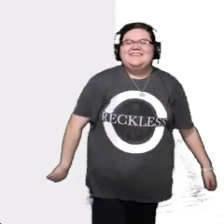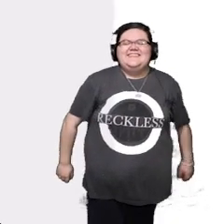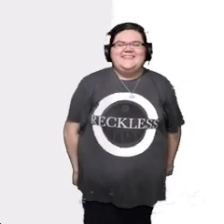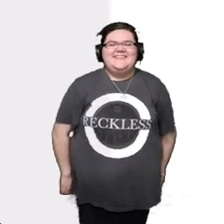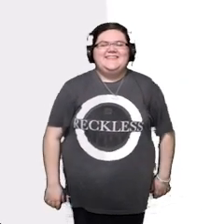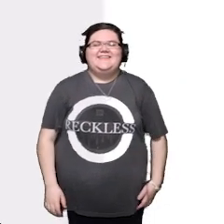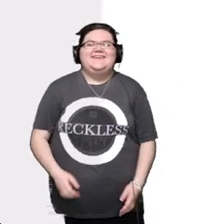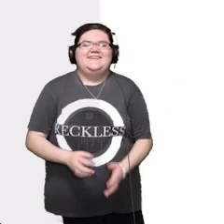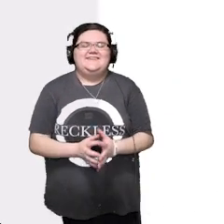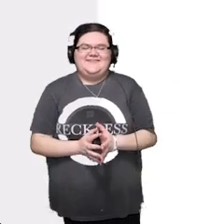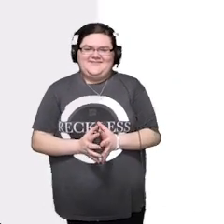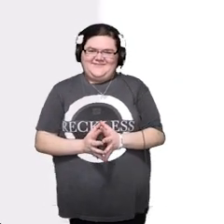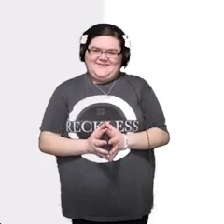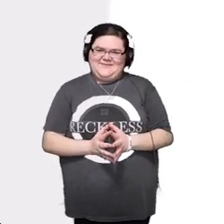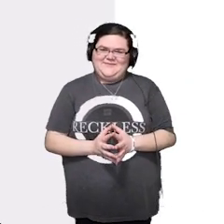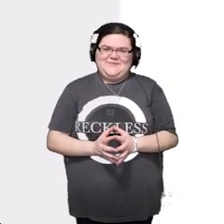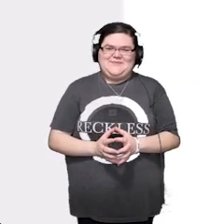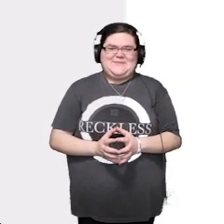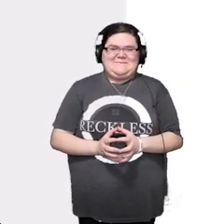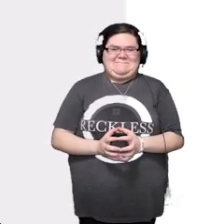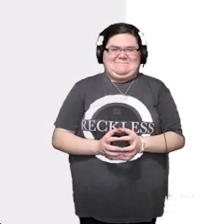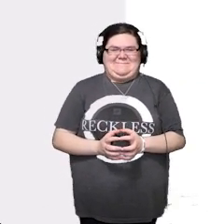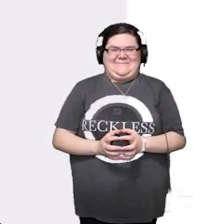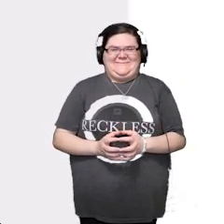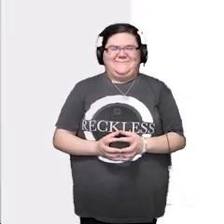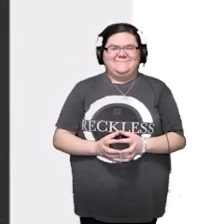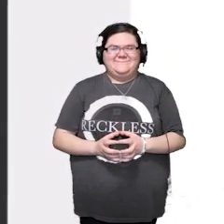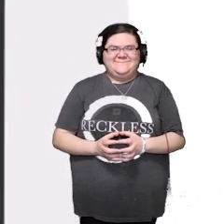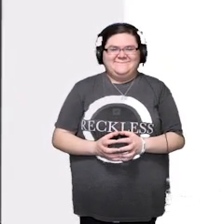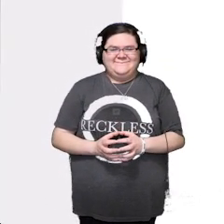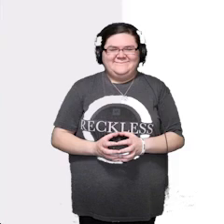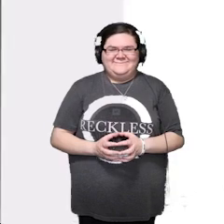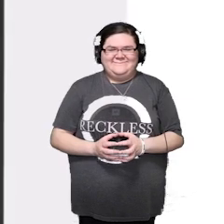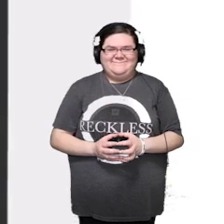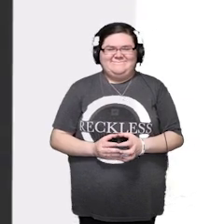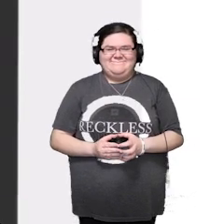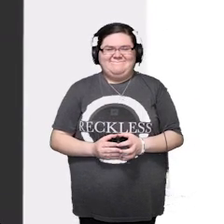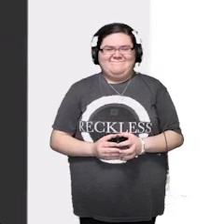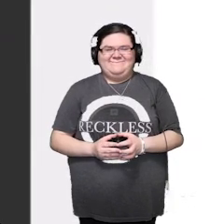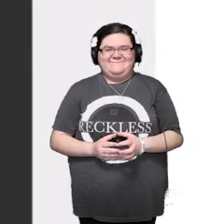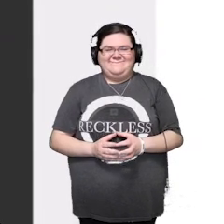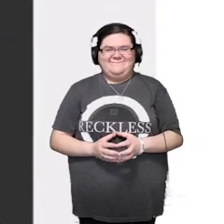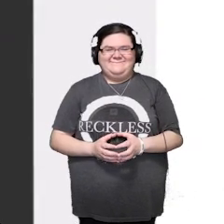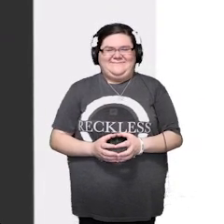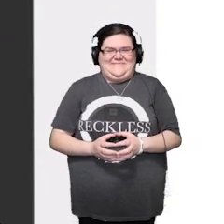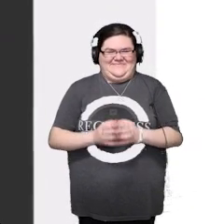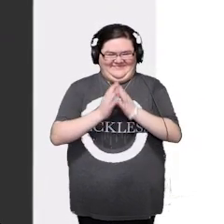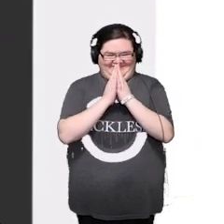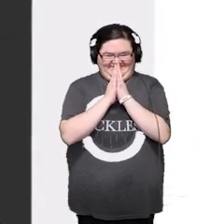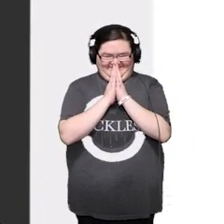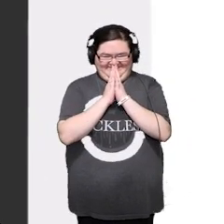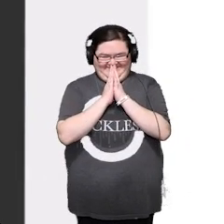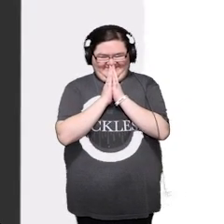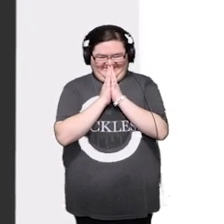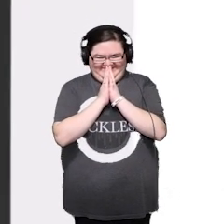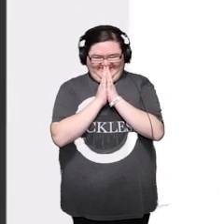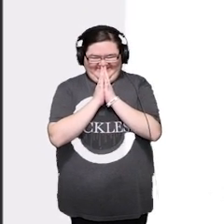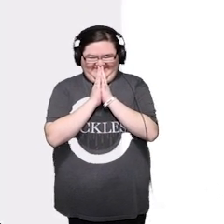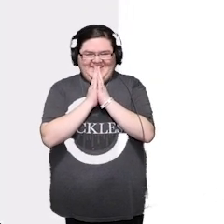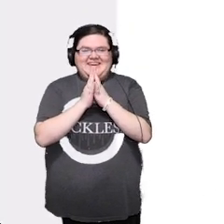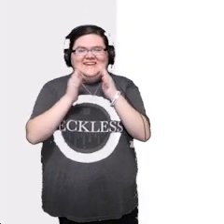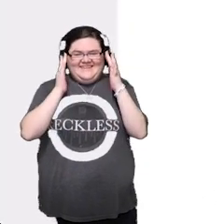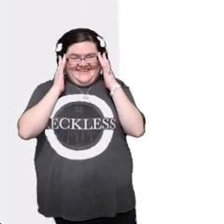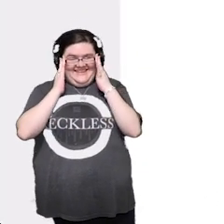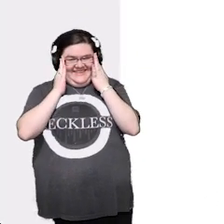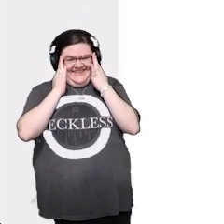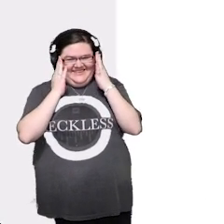JJ literally gets more views than Jake in his sleep. Jake Paul speaks on outperforming KSI and boxing Nate Robinson, blah,